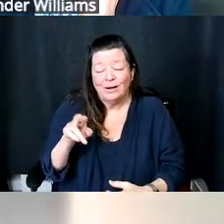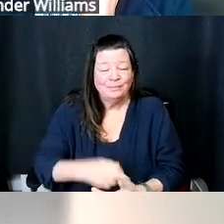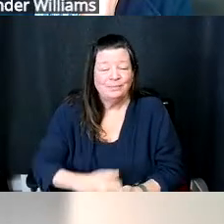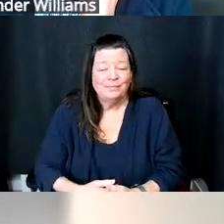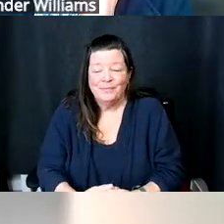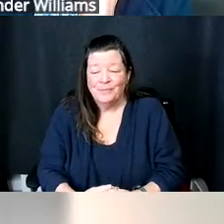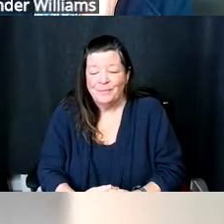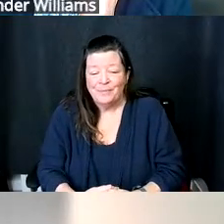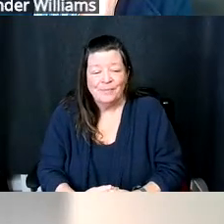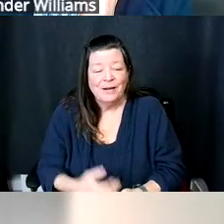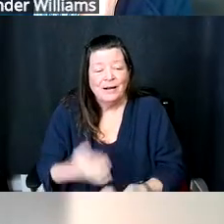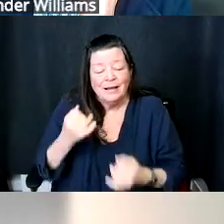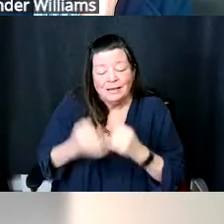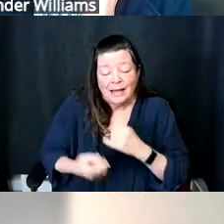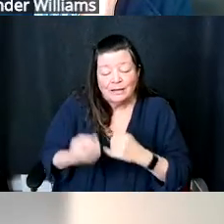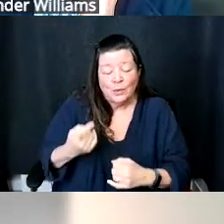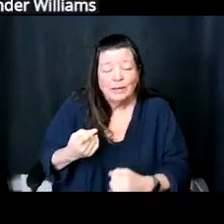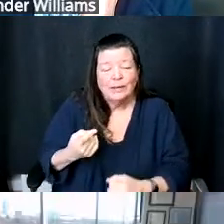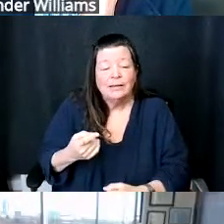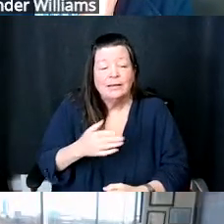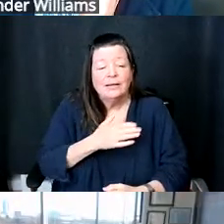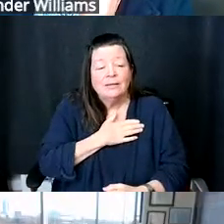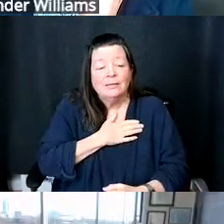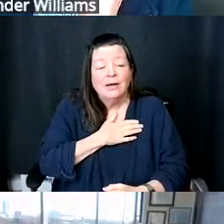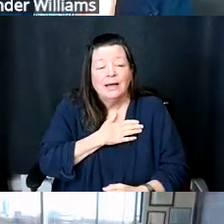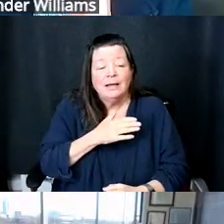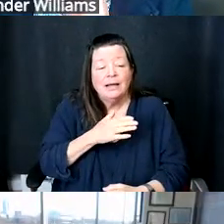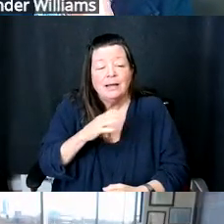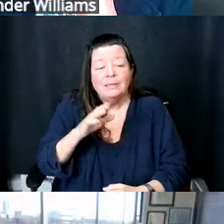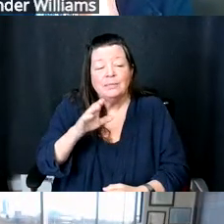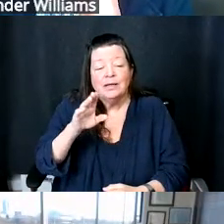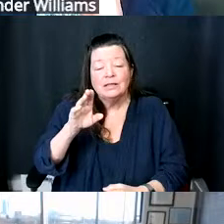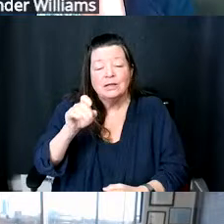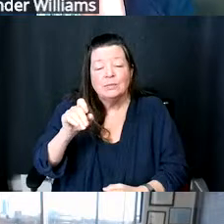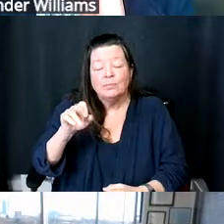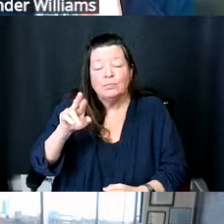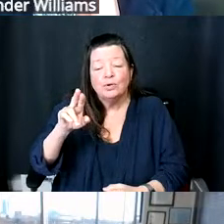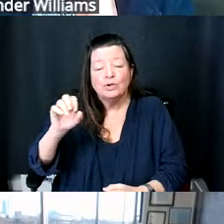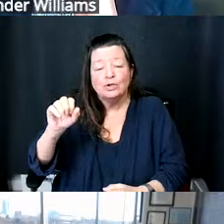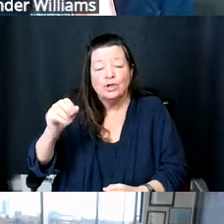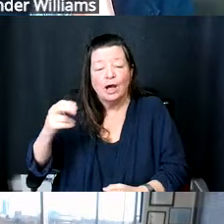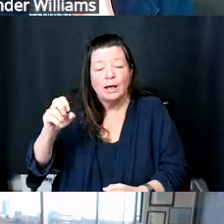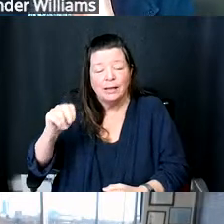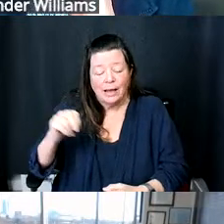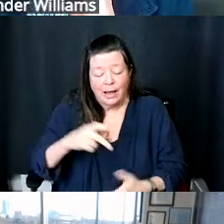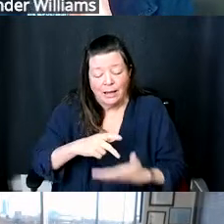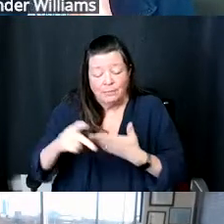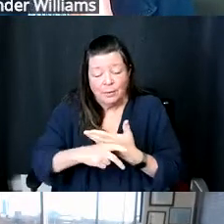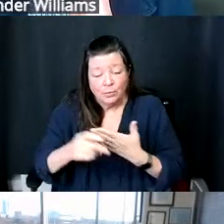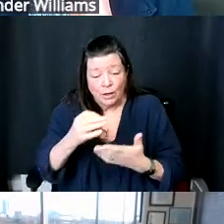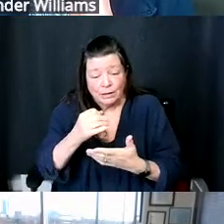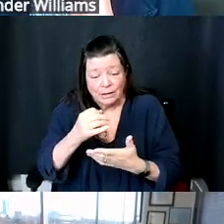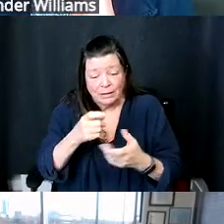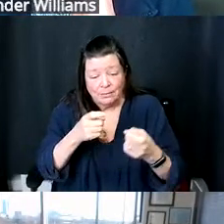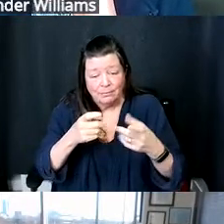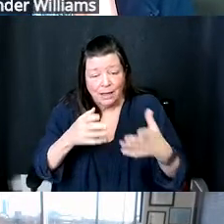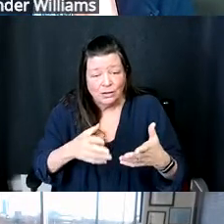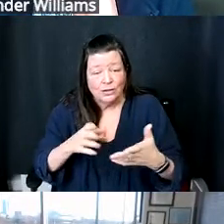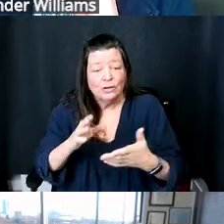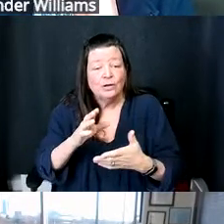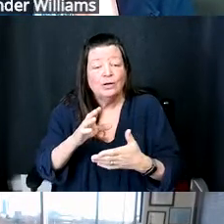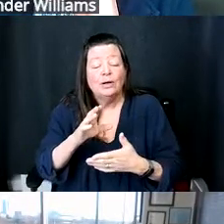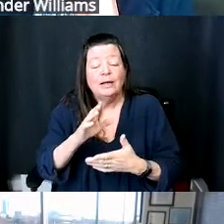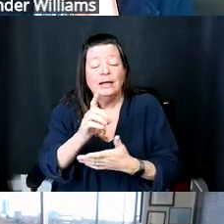Last one here. Okay. My name is Prashant Kulkarni. I'm the principal project manager with design, working for